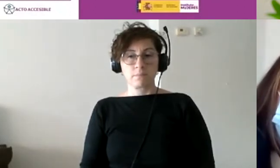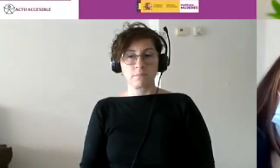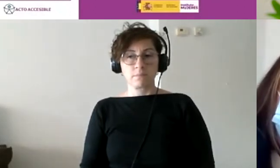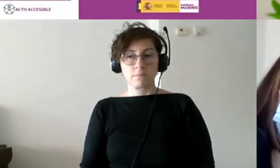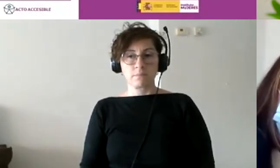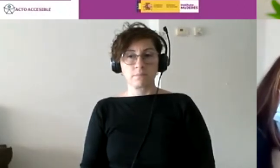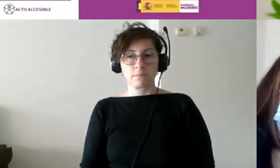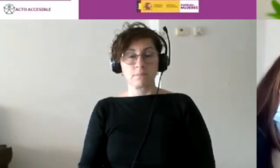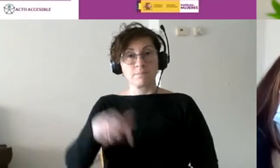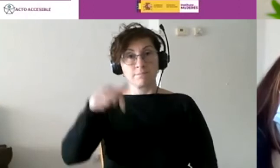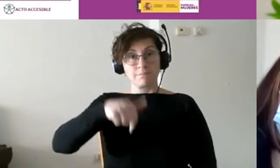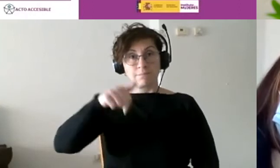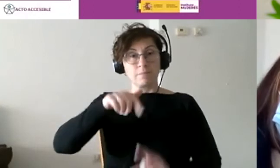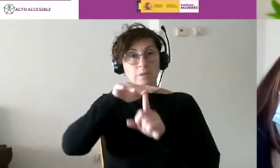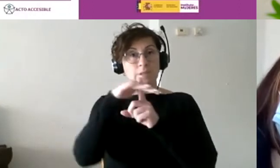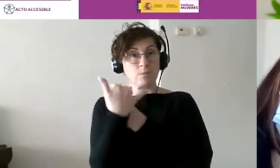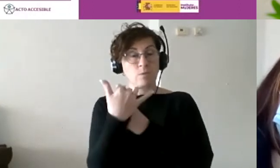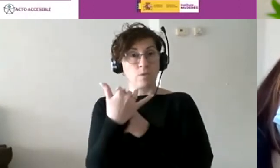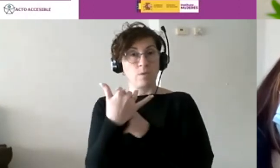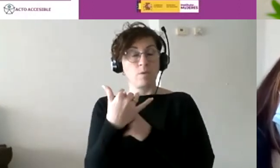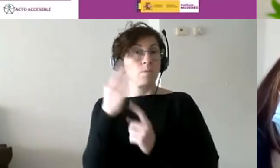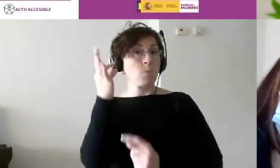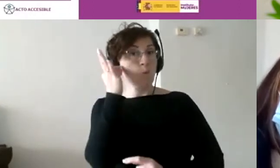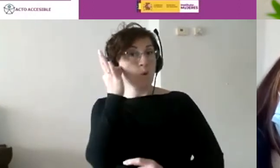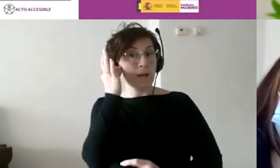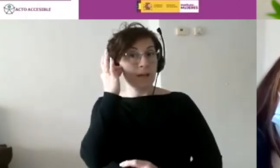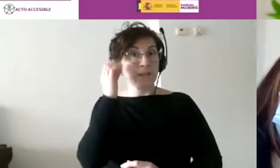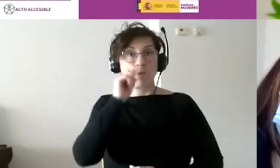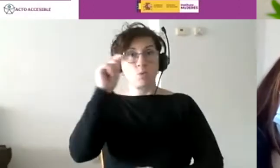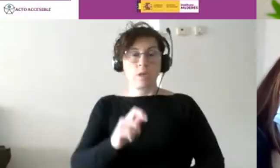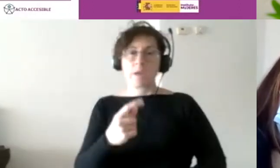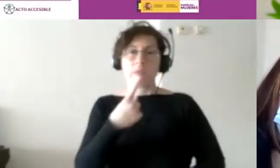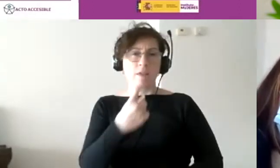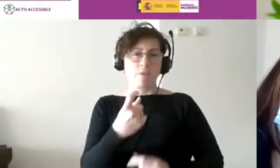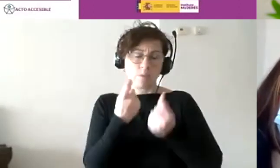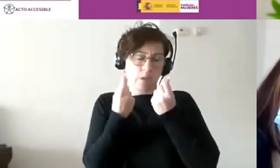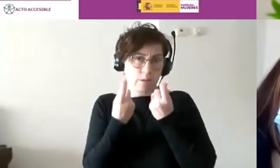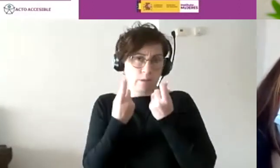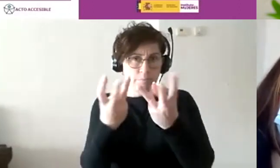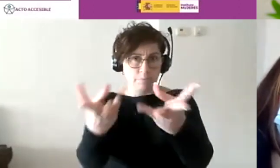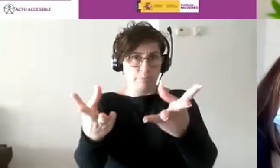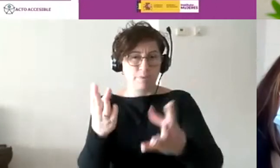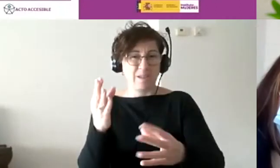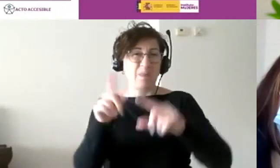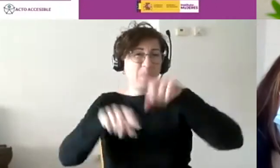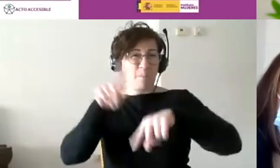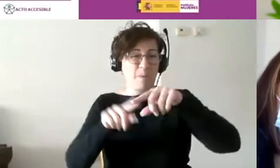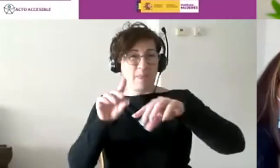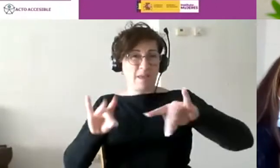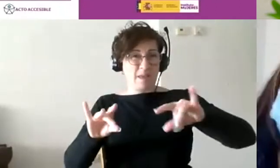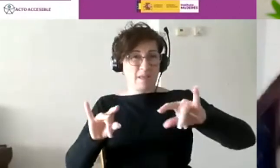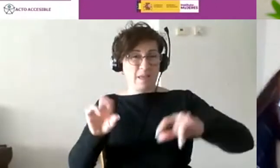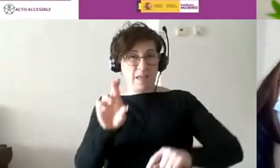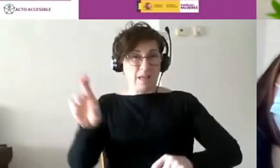Ukraine, in Lugansk region and Zhytomyr region and other regions of Ukraine, because now there is shelling there,